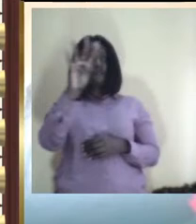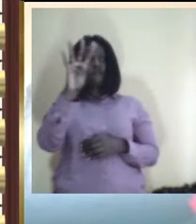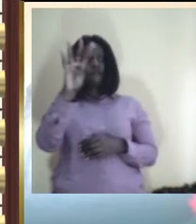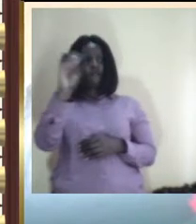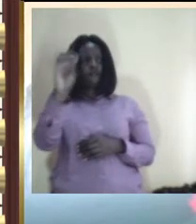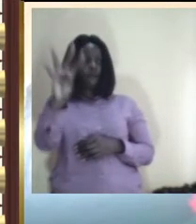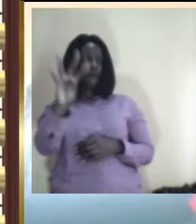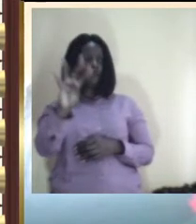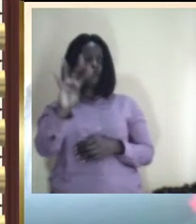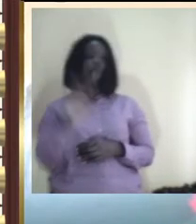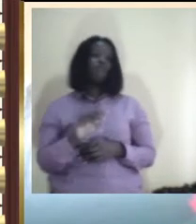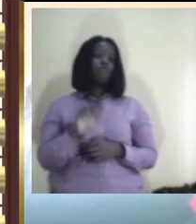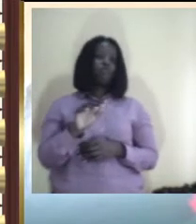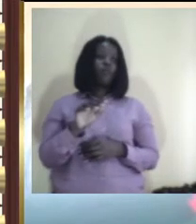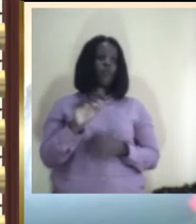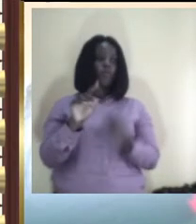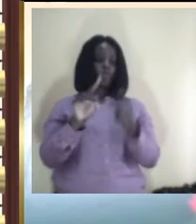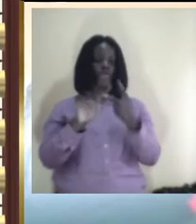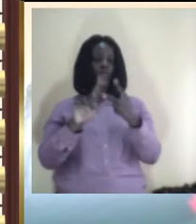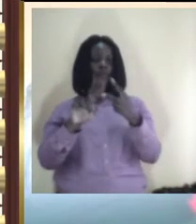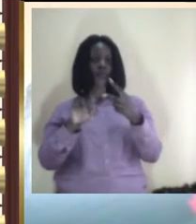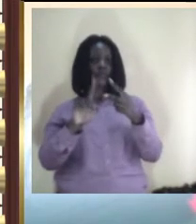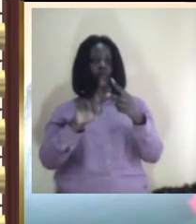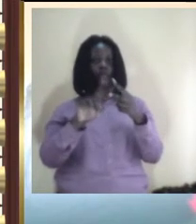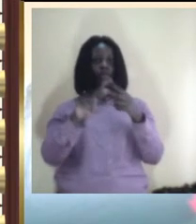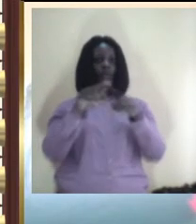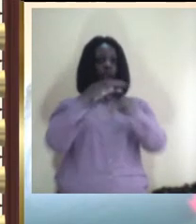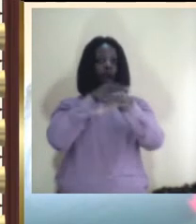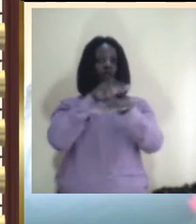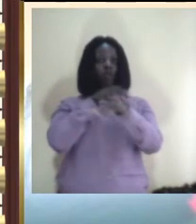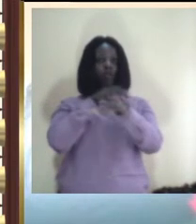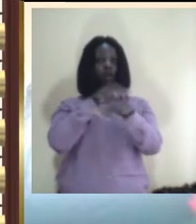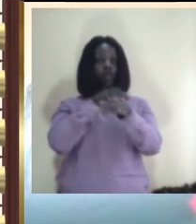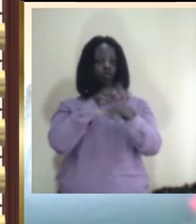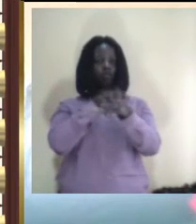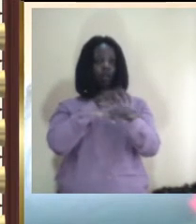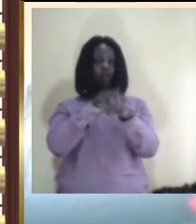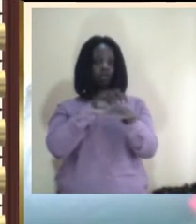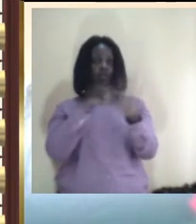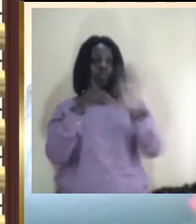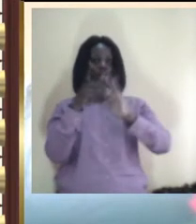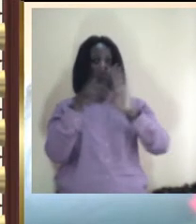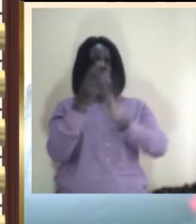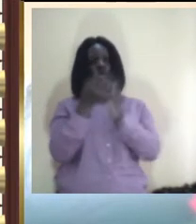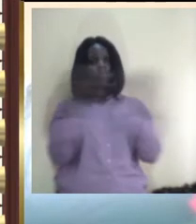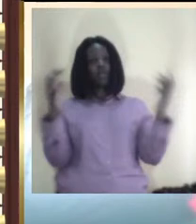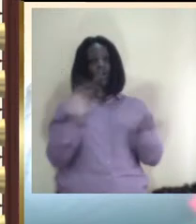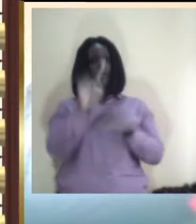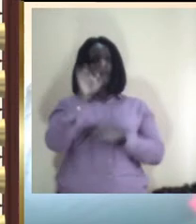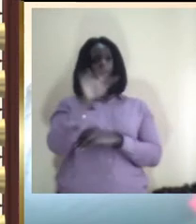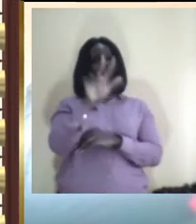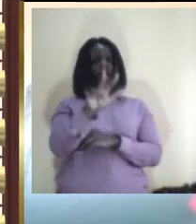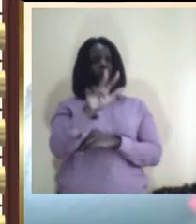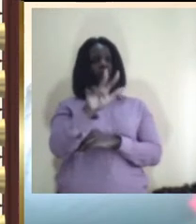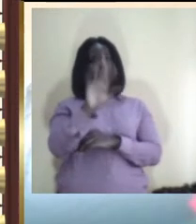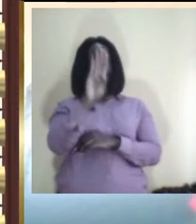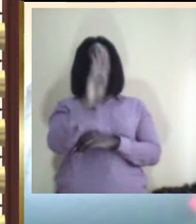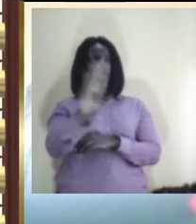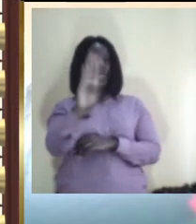658,444 rands. Program two, we have put aside, which is agriculture development, we have put